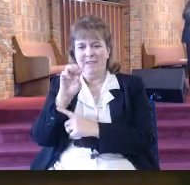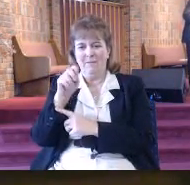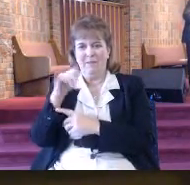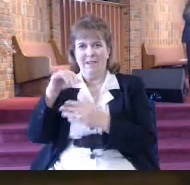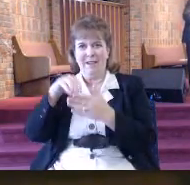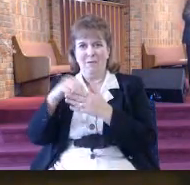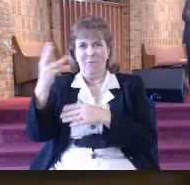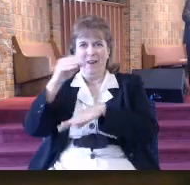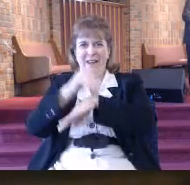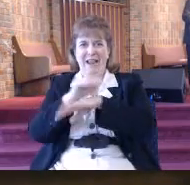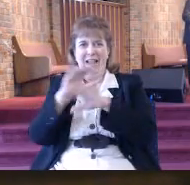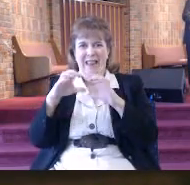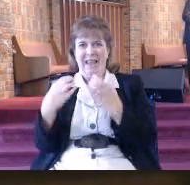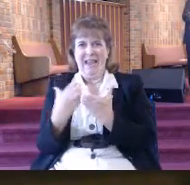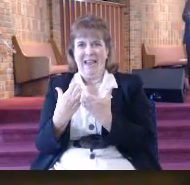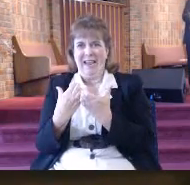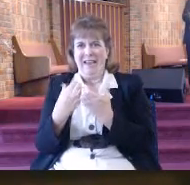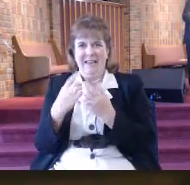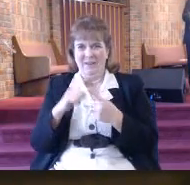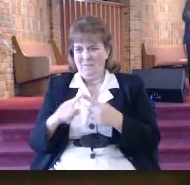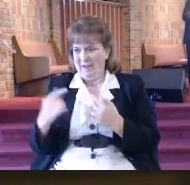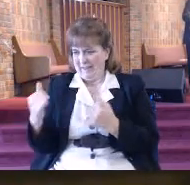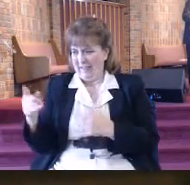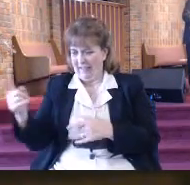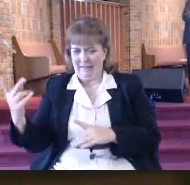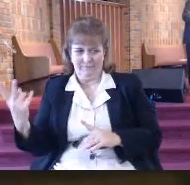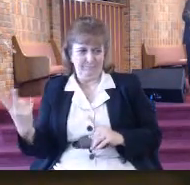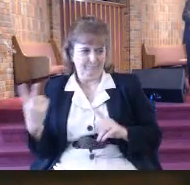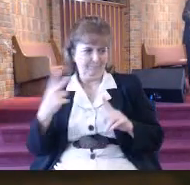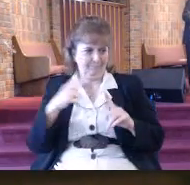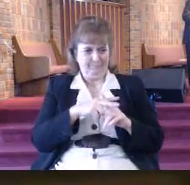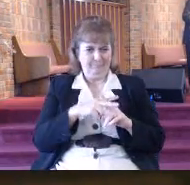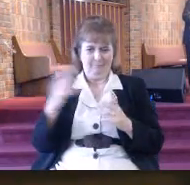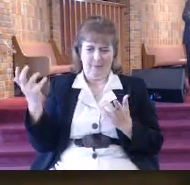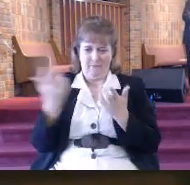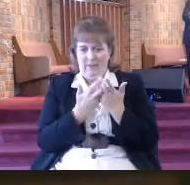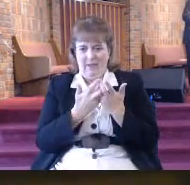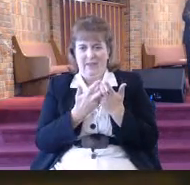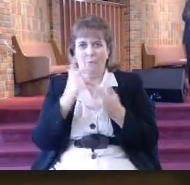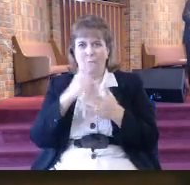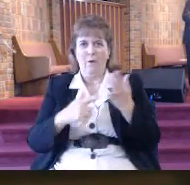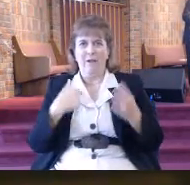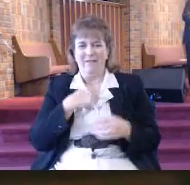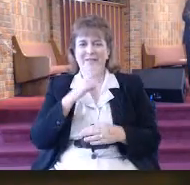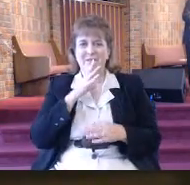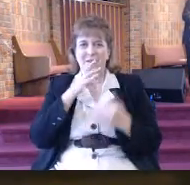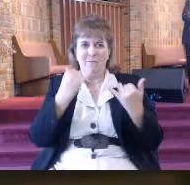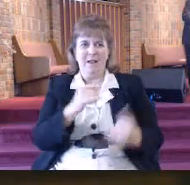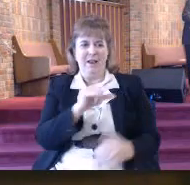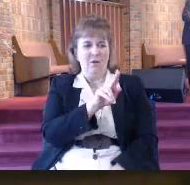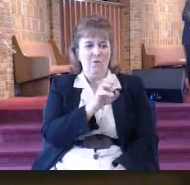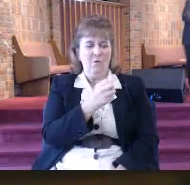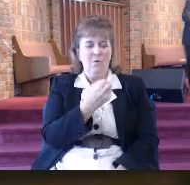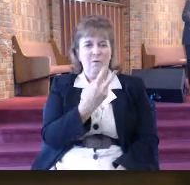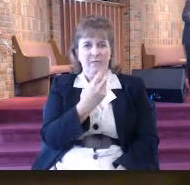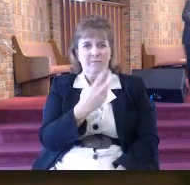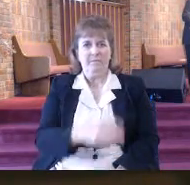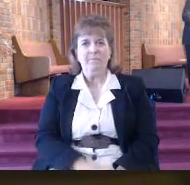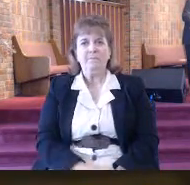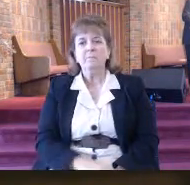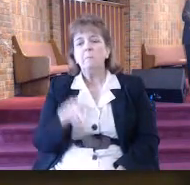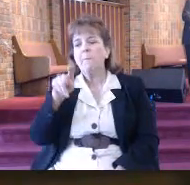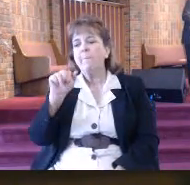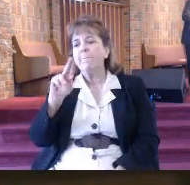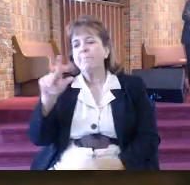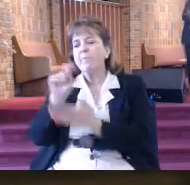perfectly, almost like a glove, to our discussion in Luke chapter 12. Paul in 1